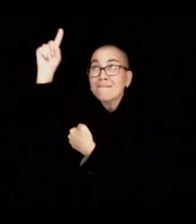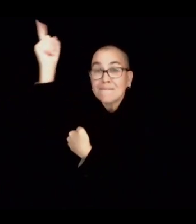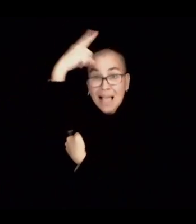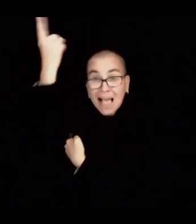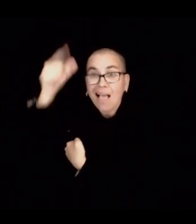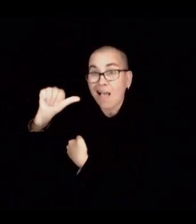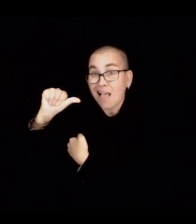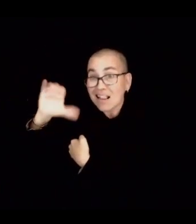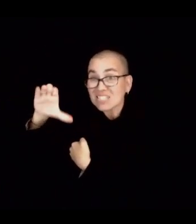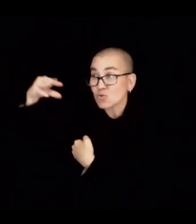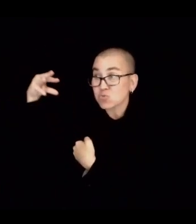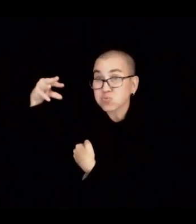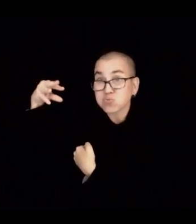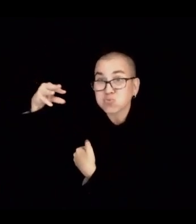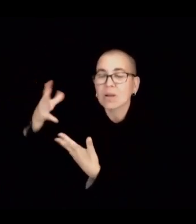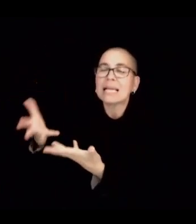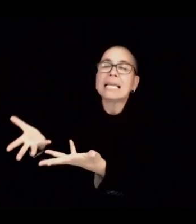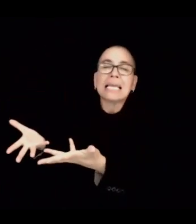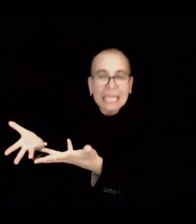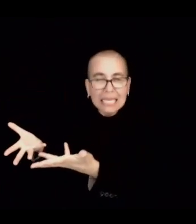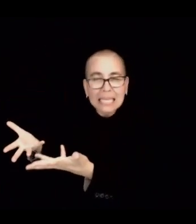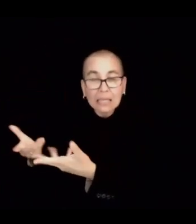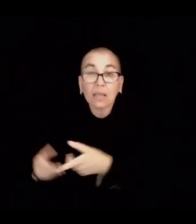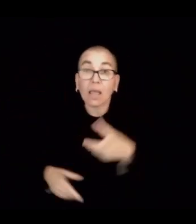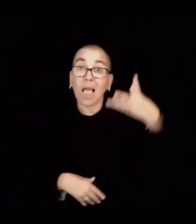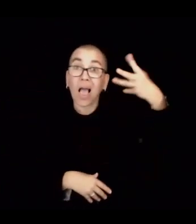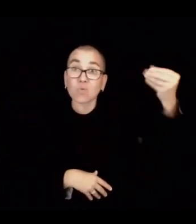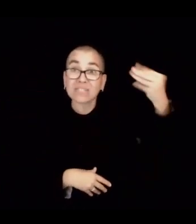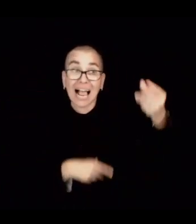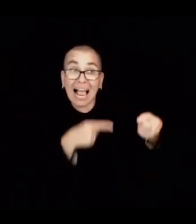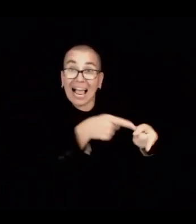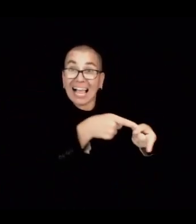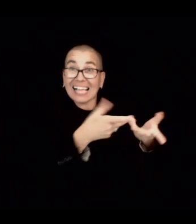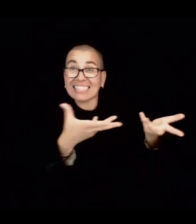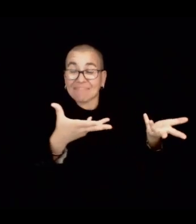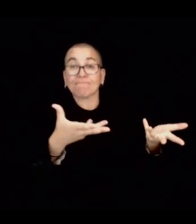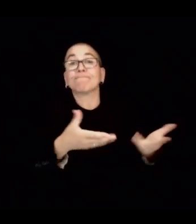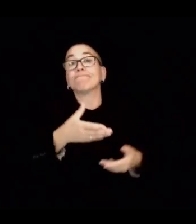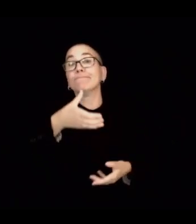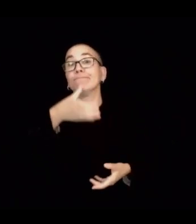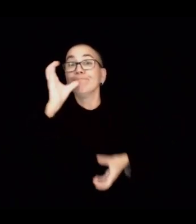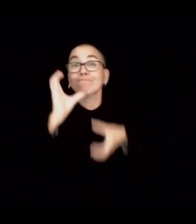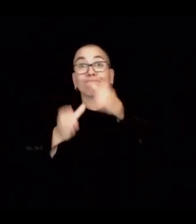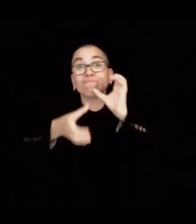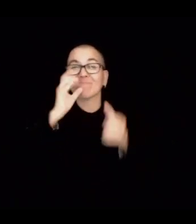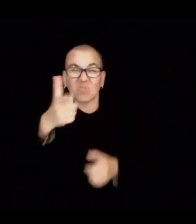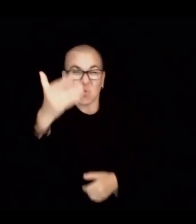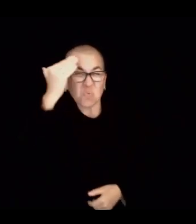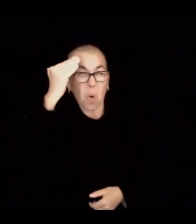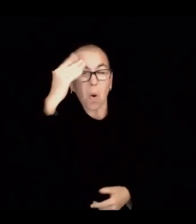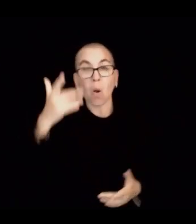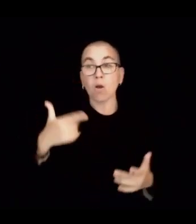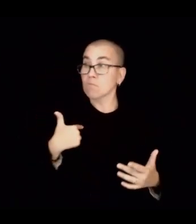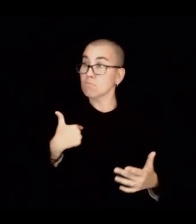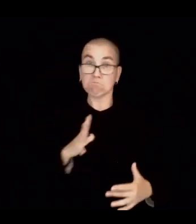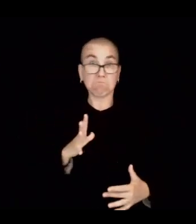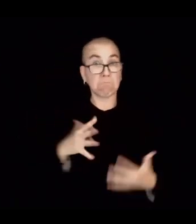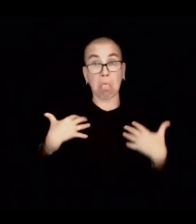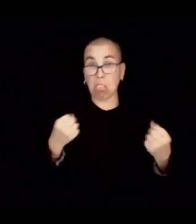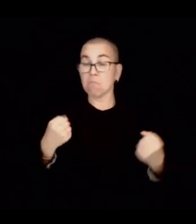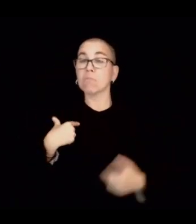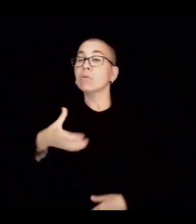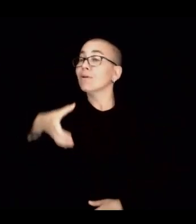can mean that people's inhibitions and perhaps even attentiveness to some